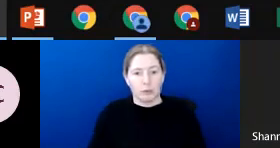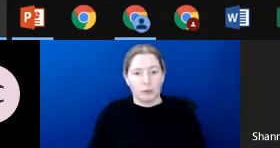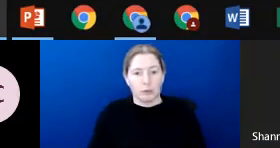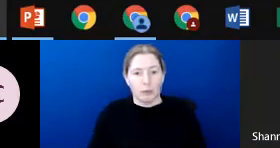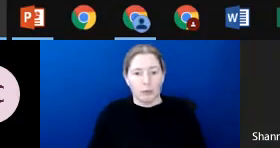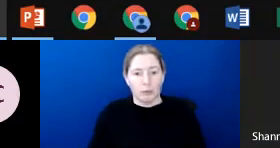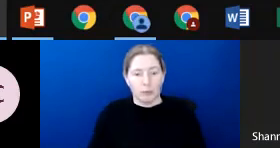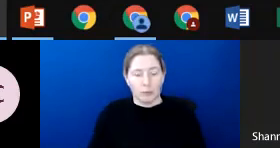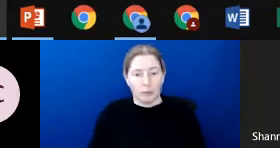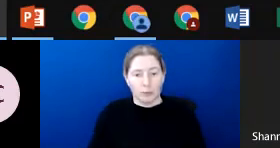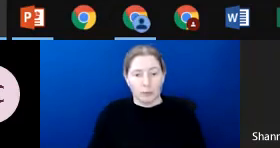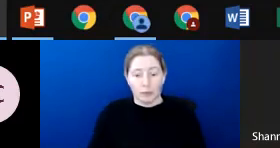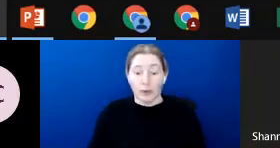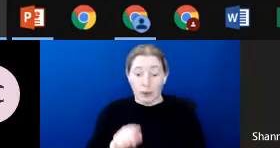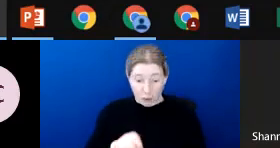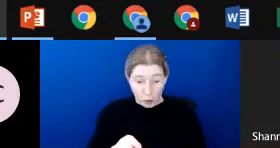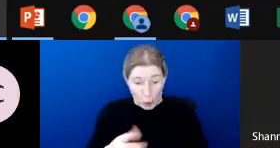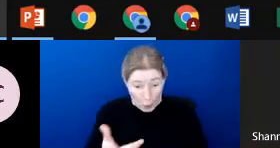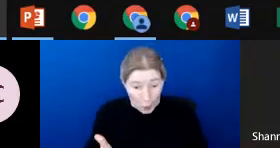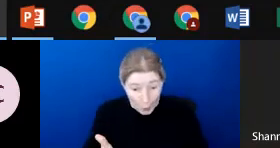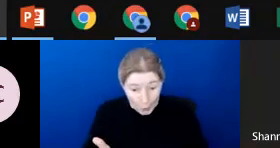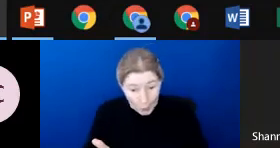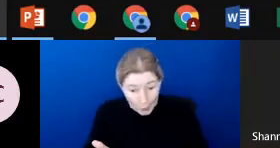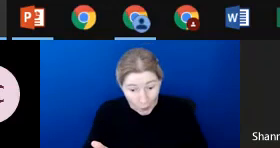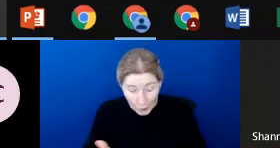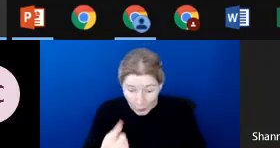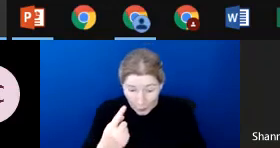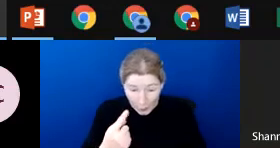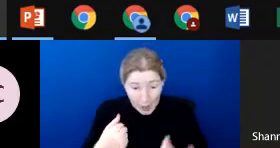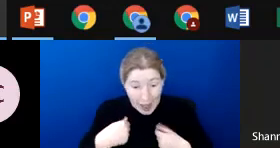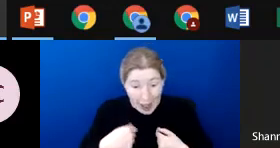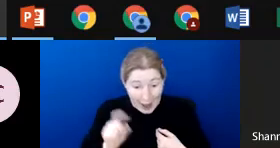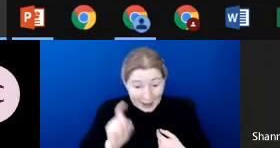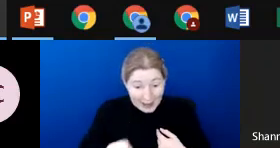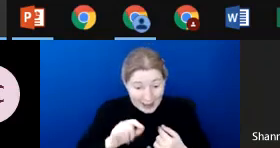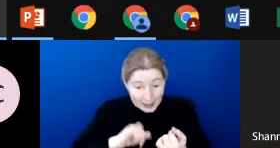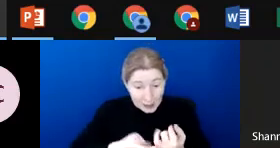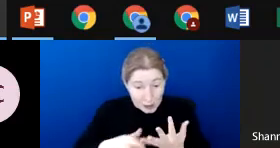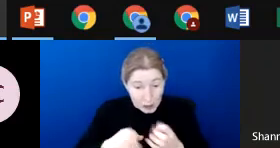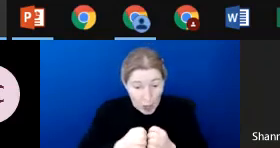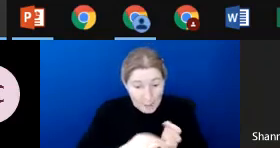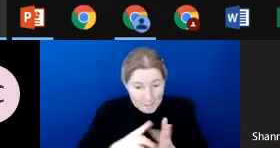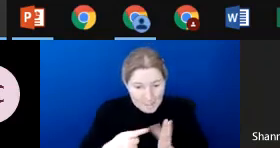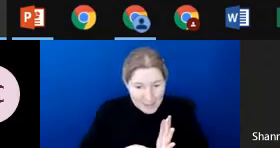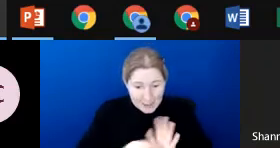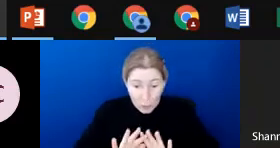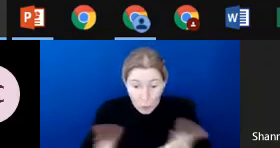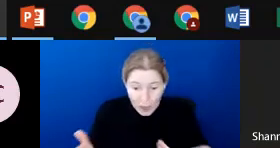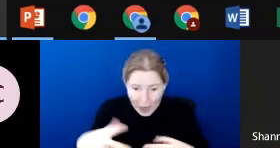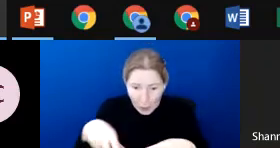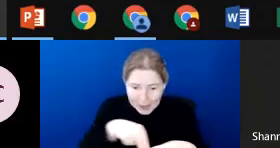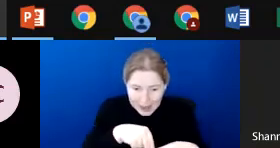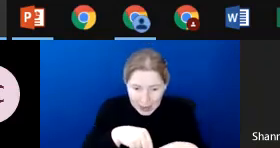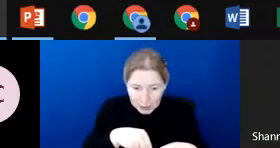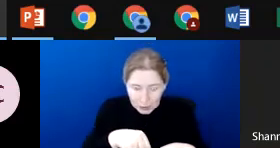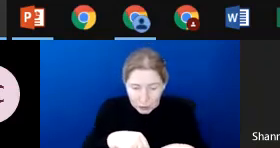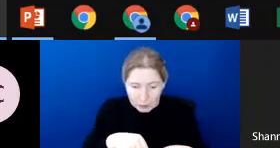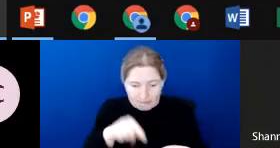So I'm given a reminder that I need to put an attachment on this one.